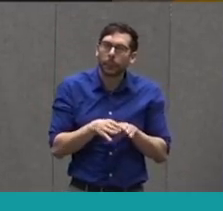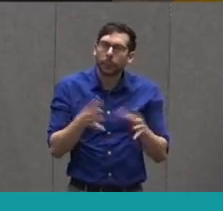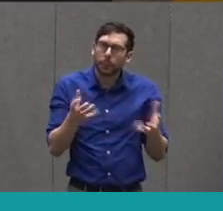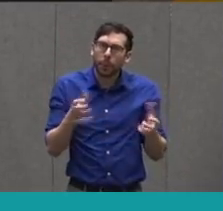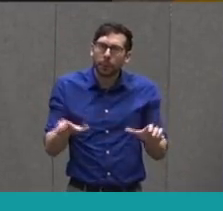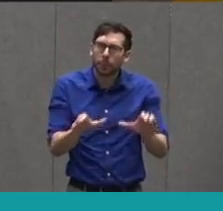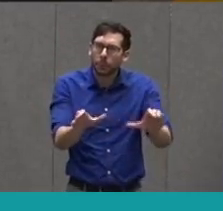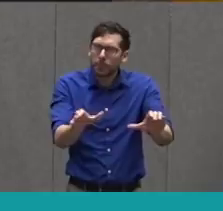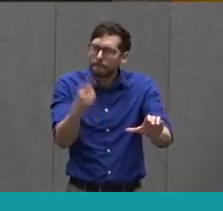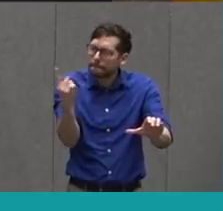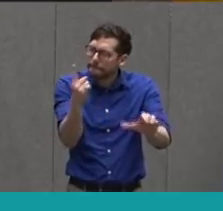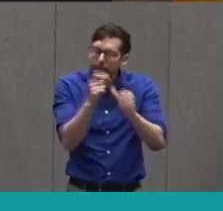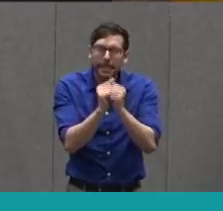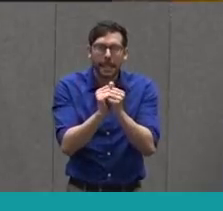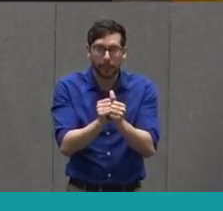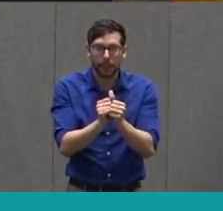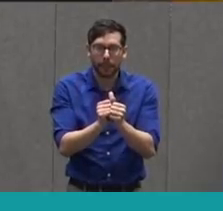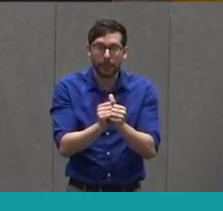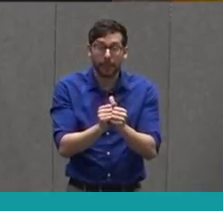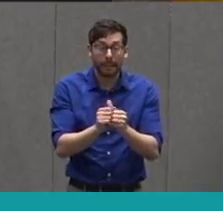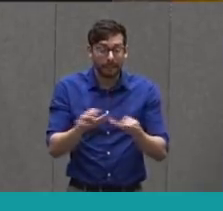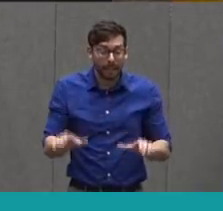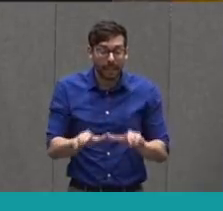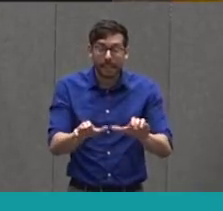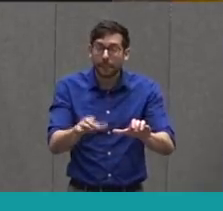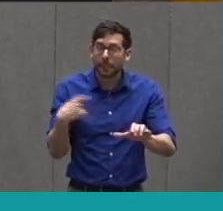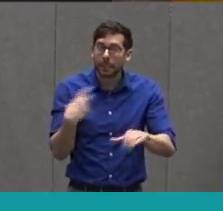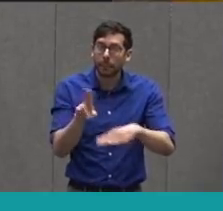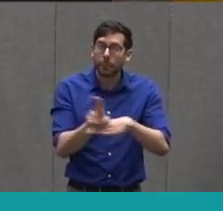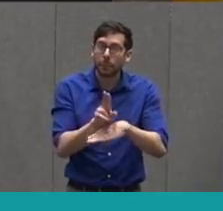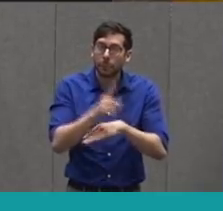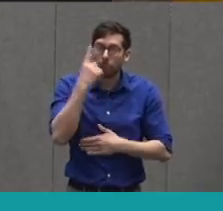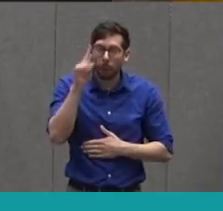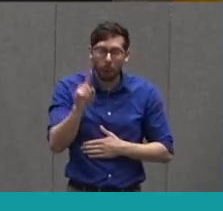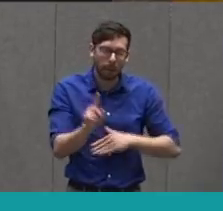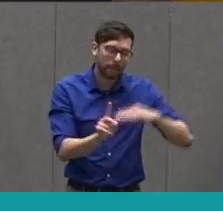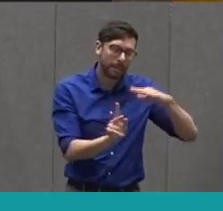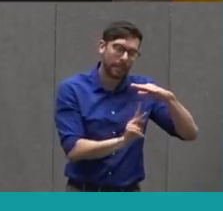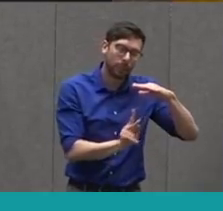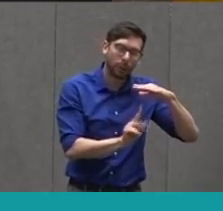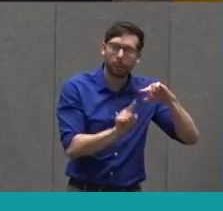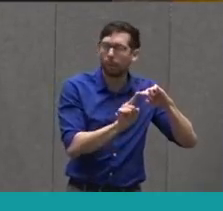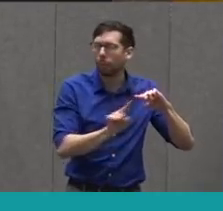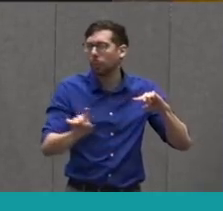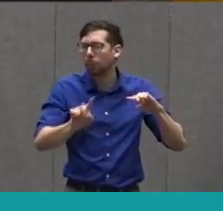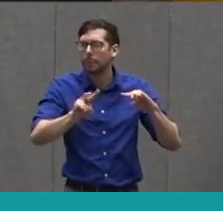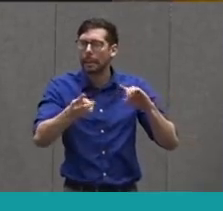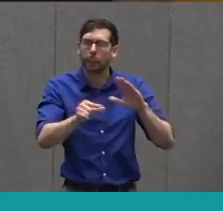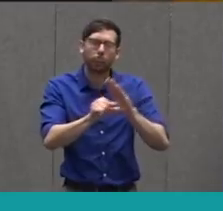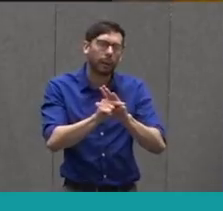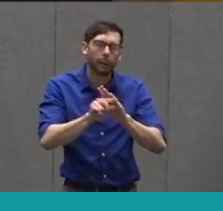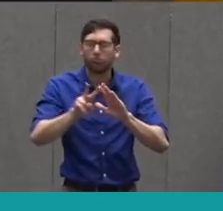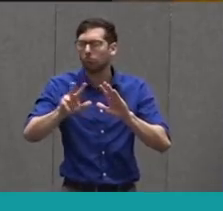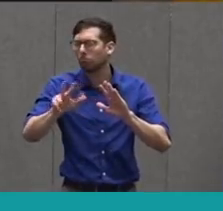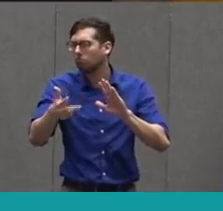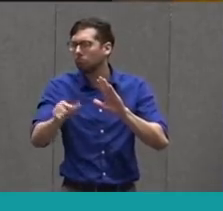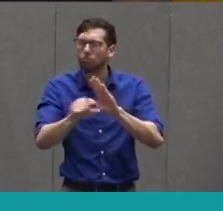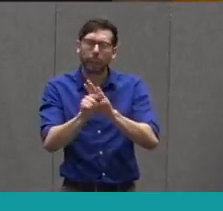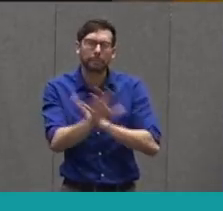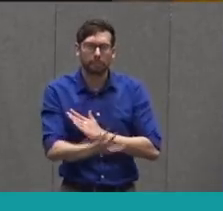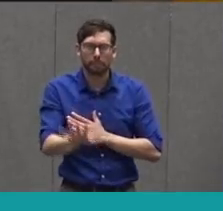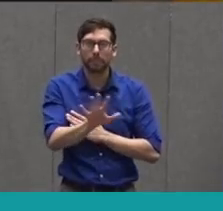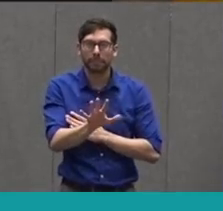do for kinder, first, second, and third graders. And a lot of you know about this because when you were in those